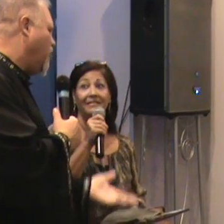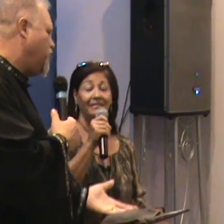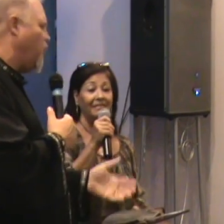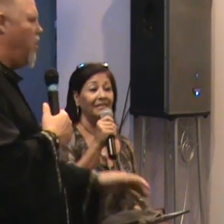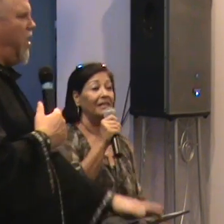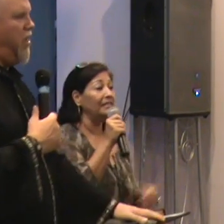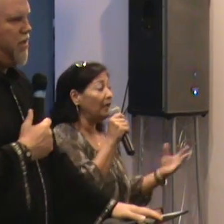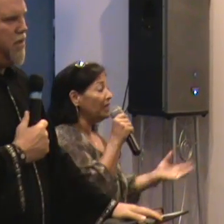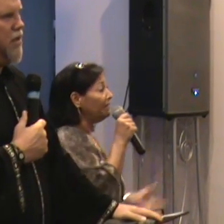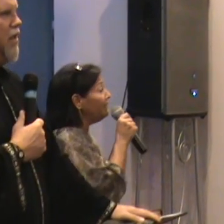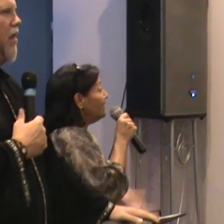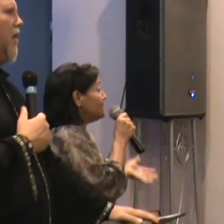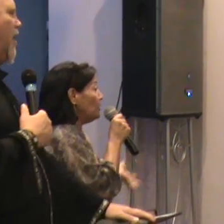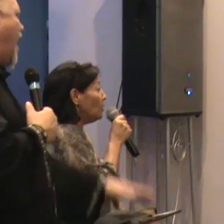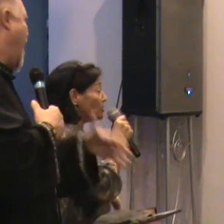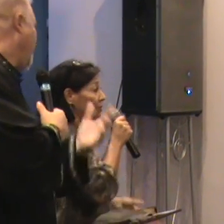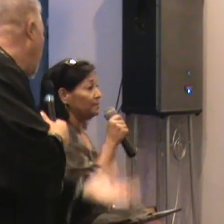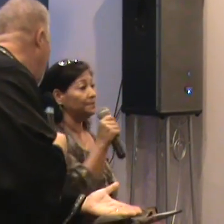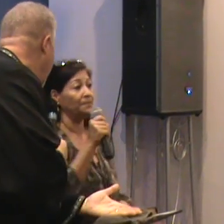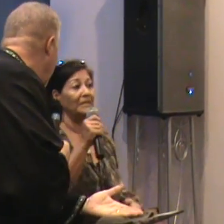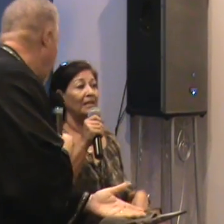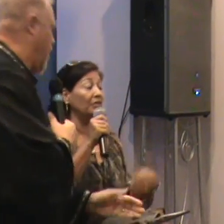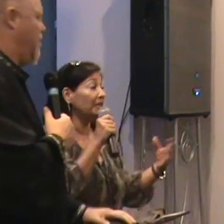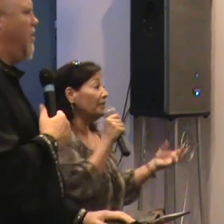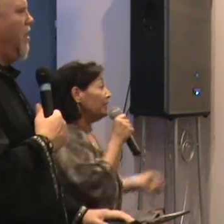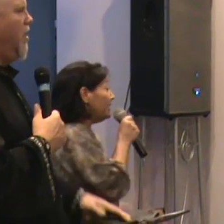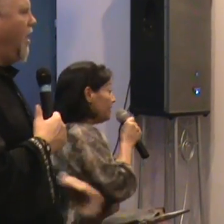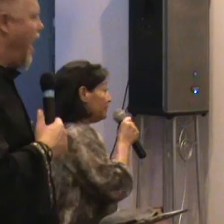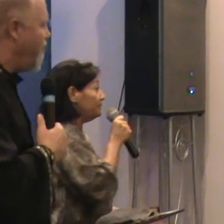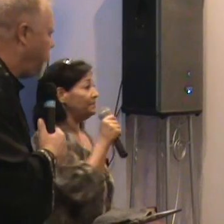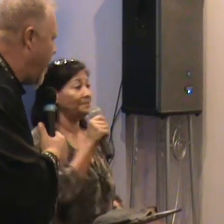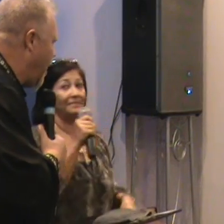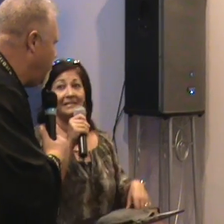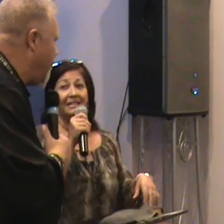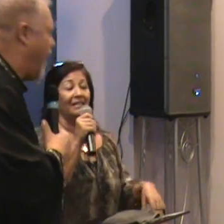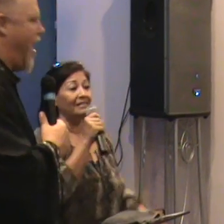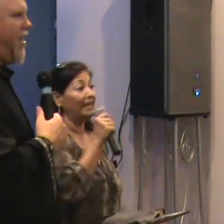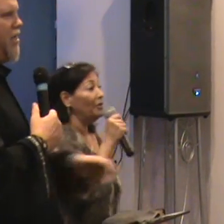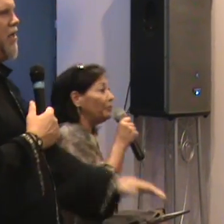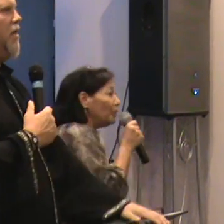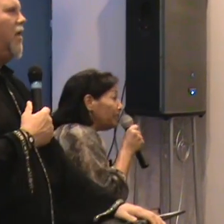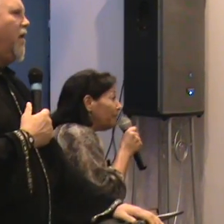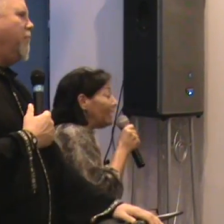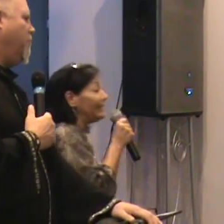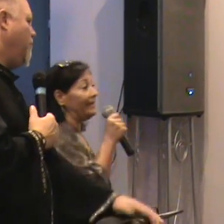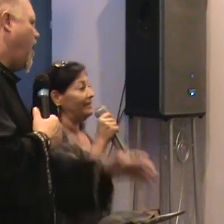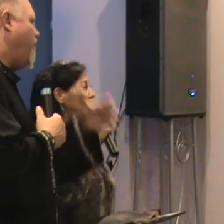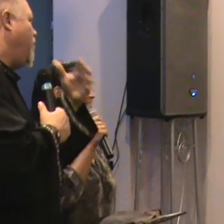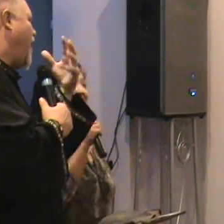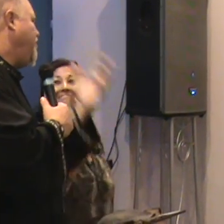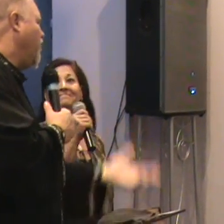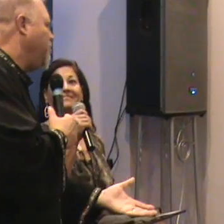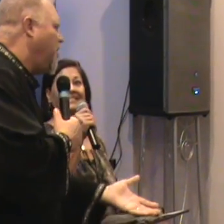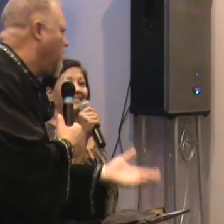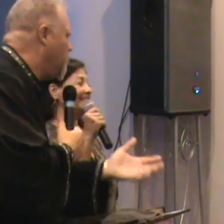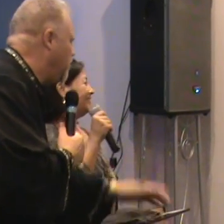I have no joy. Leo la Biblia sin gozo. I have no money. No tengo dinero. I have a pain in my back. Tengo dolor de espalda.